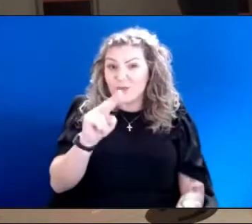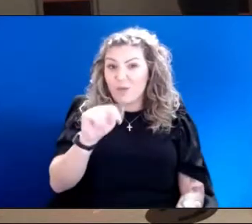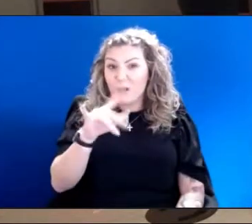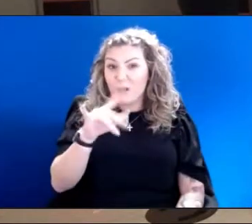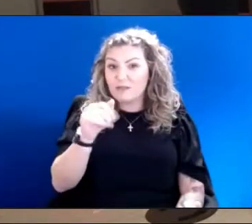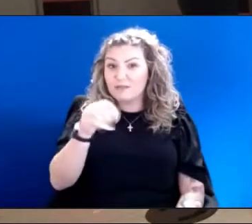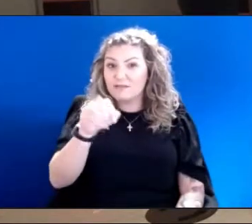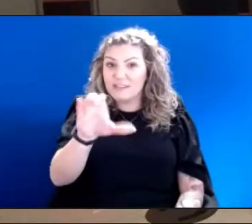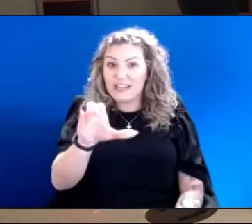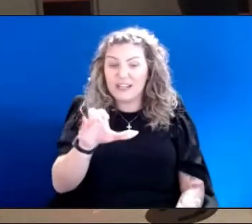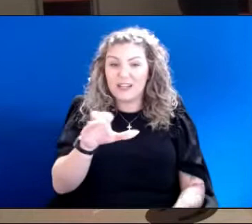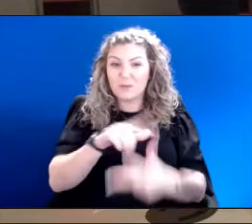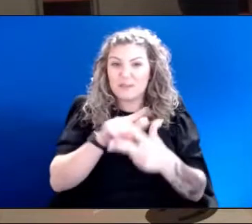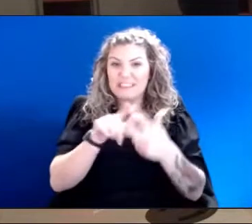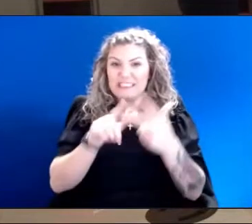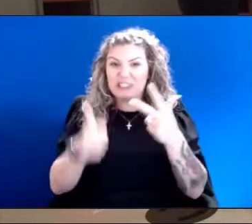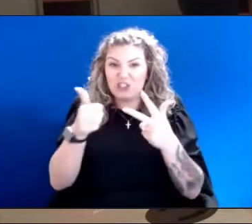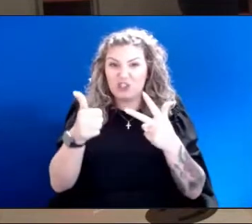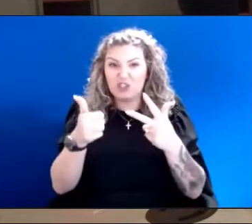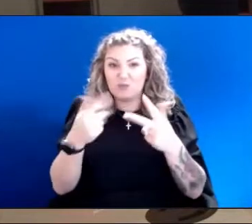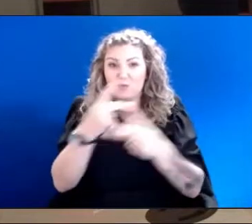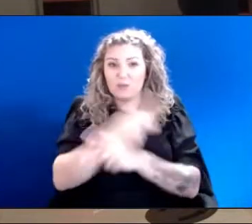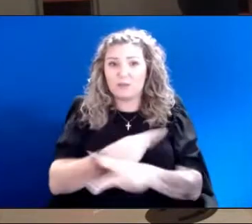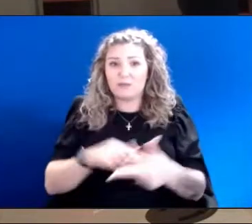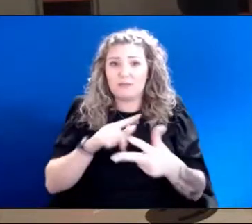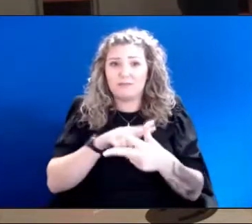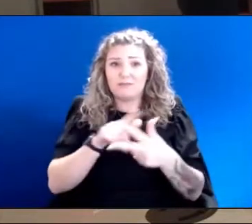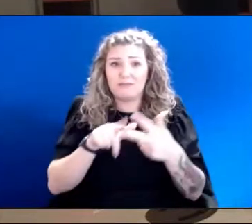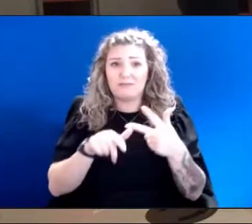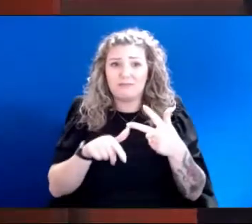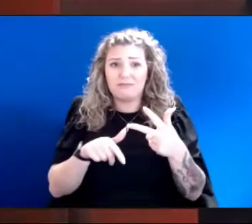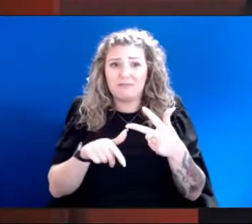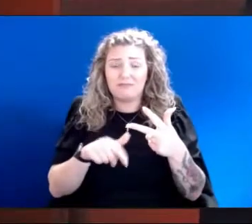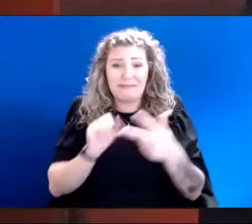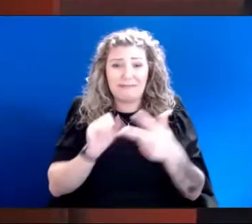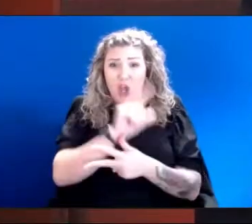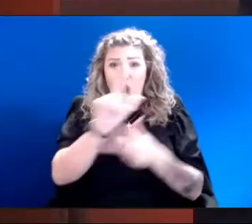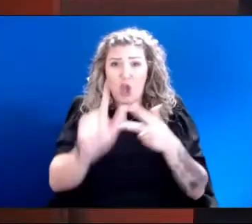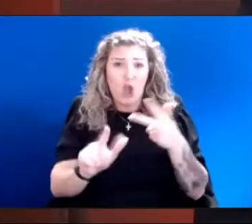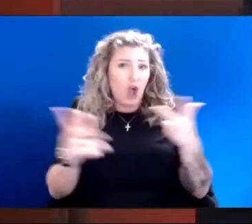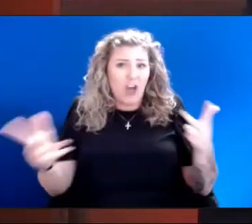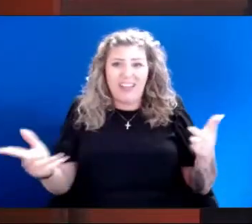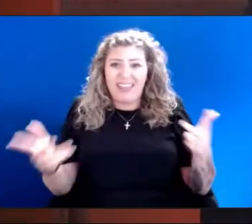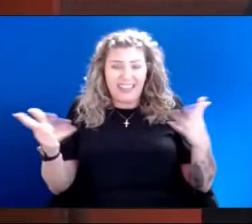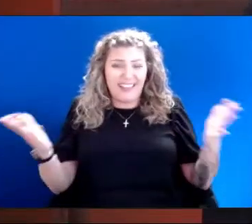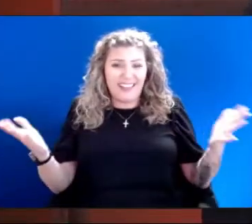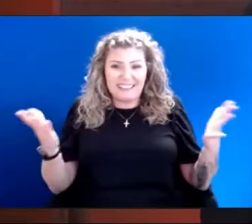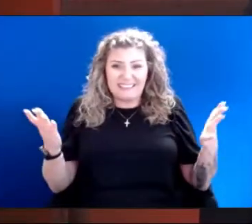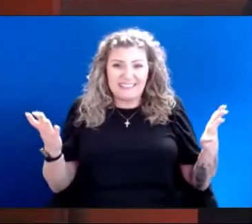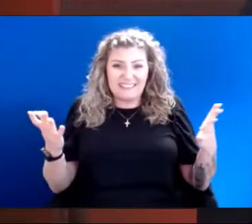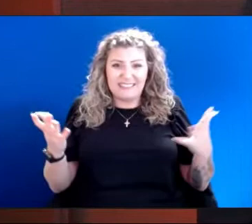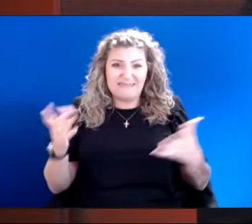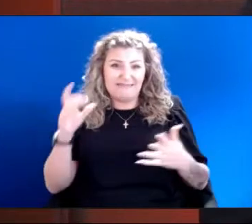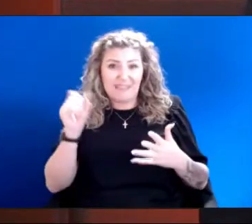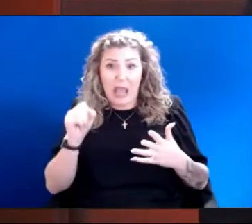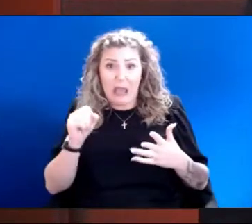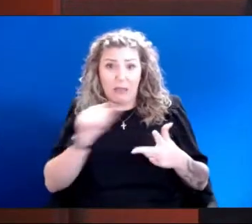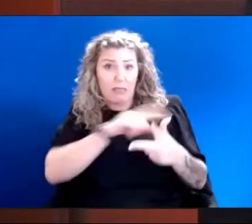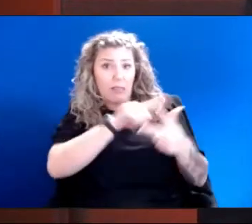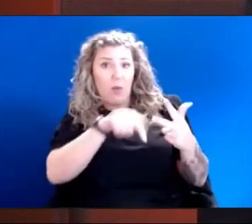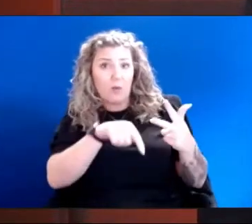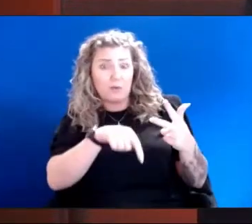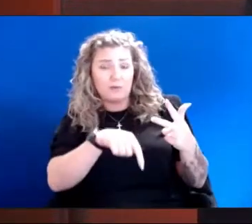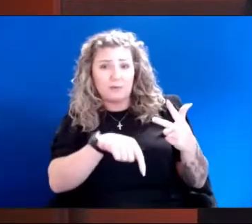Do you find anything from talking to your patients? I think the answer is yes. It's of them? The intersection. Yeah, the intersection is going to be the most